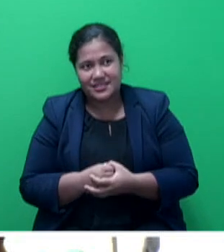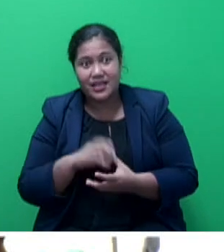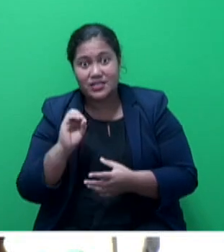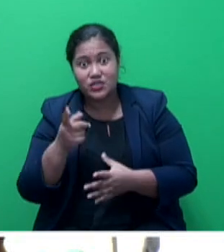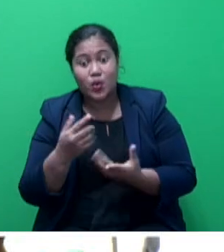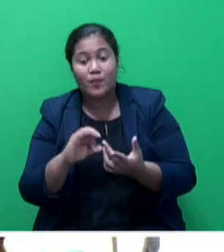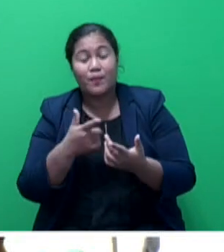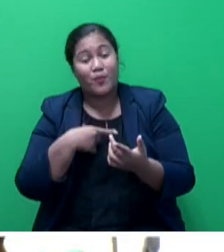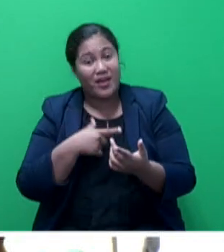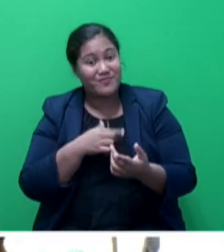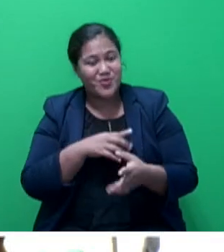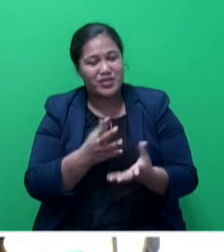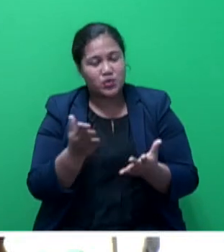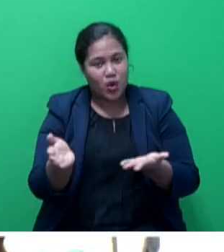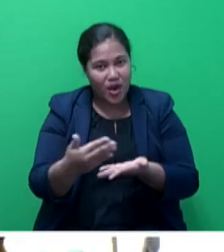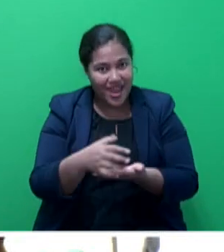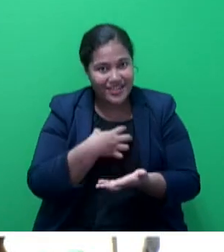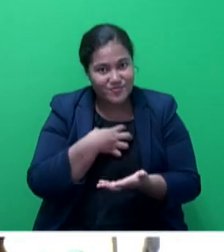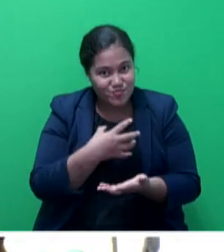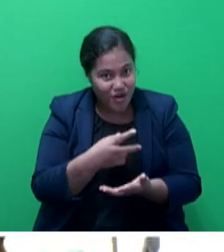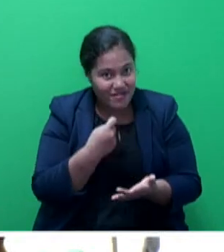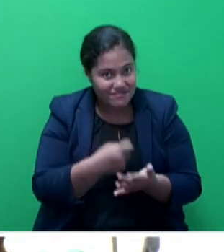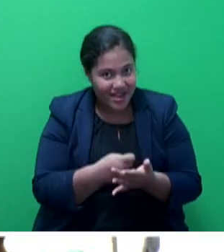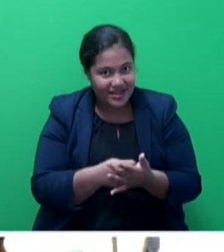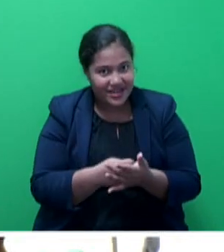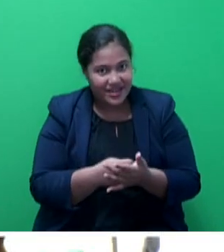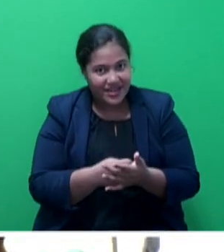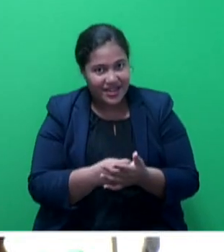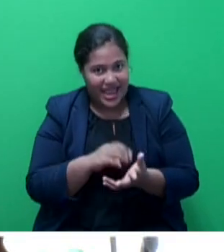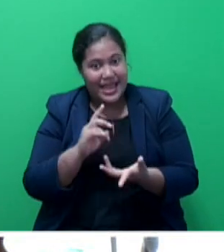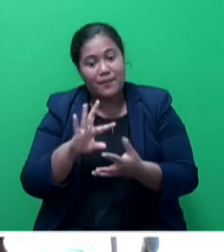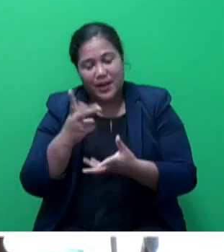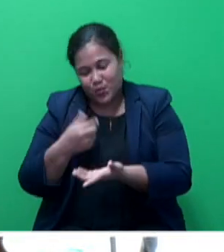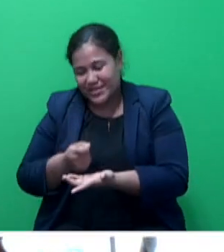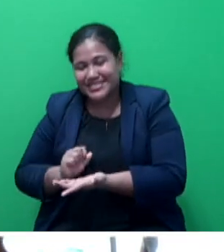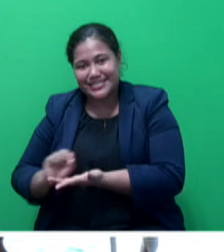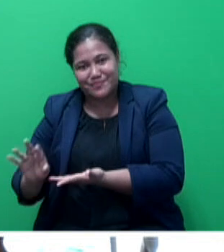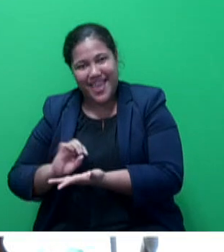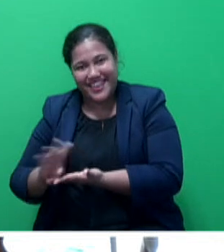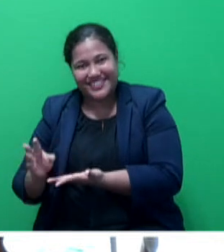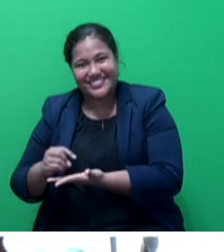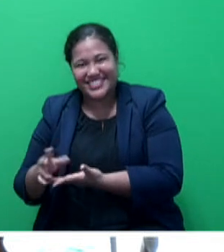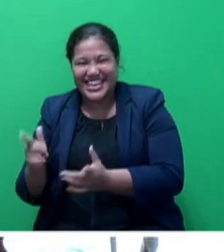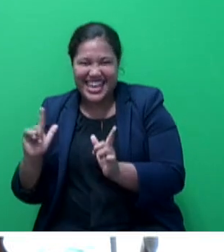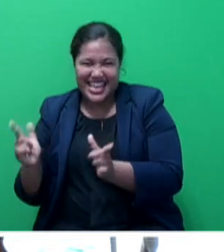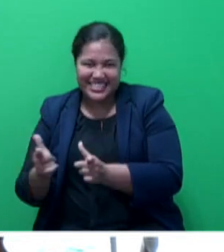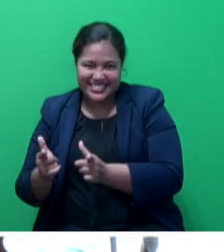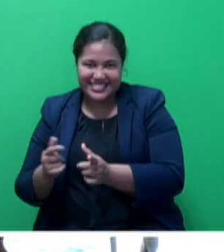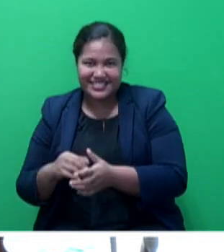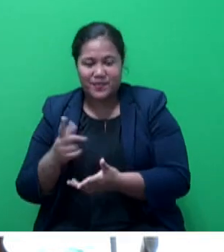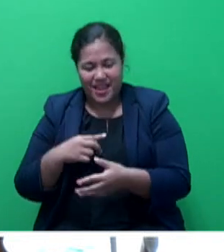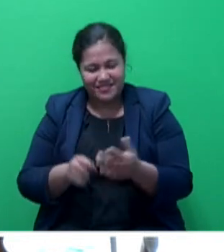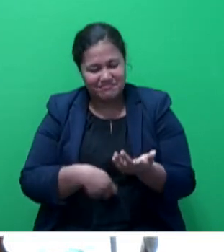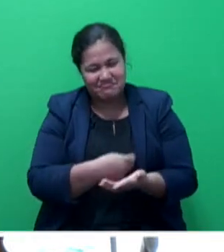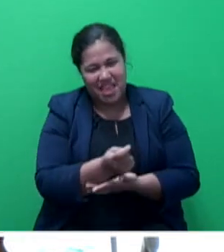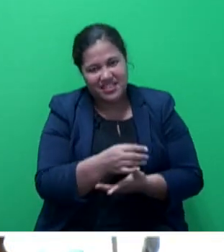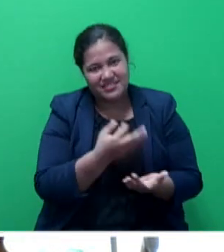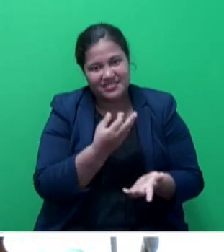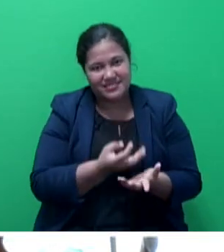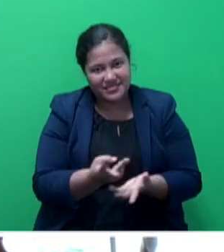more money than what we actually could spend for operational purposes, running of government, paying your salaries, all that type of